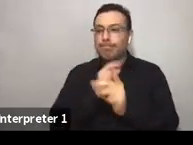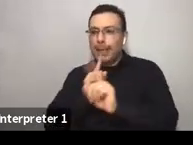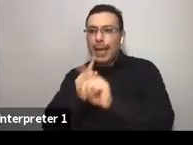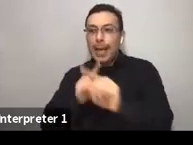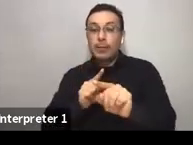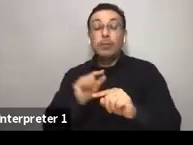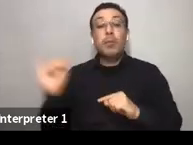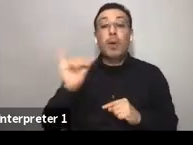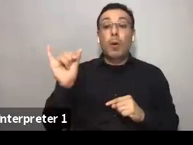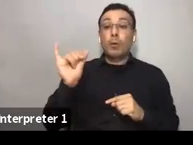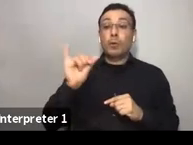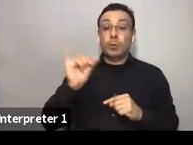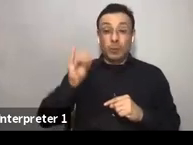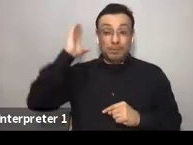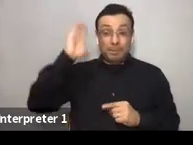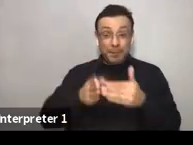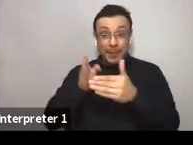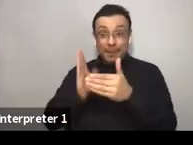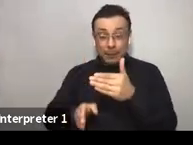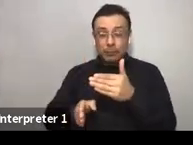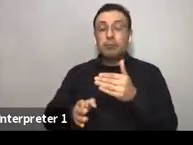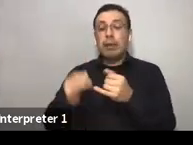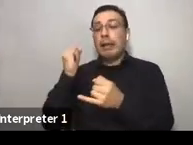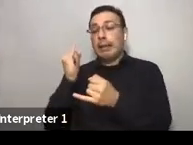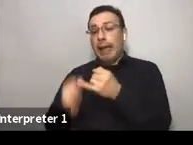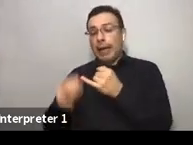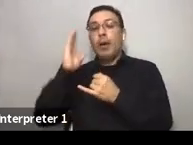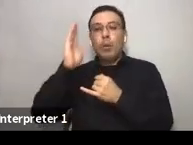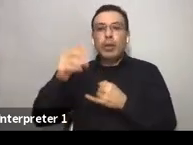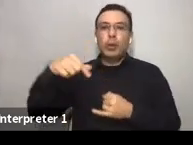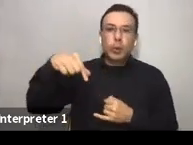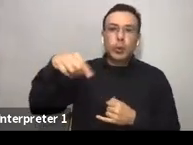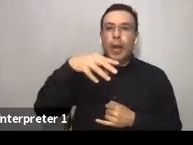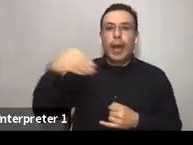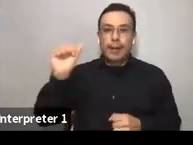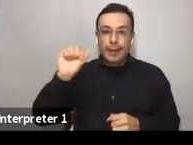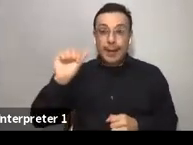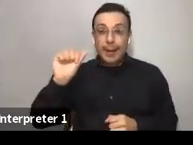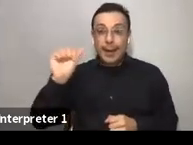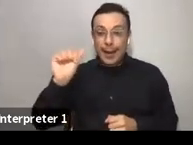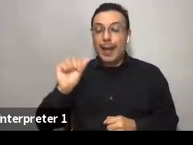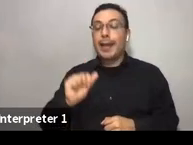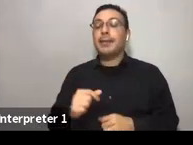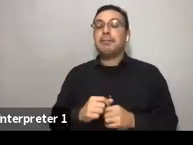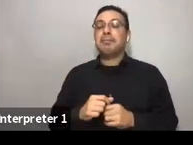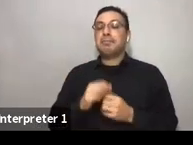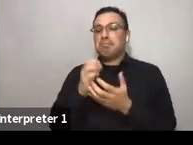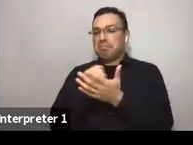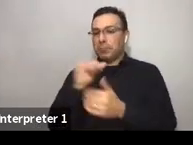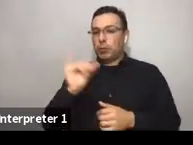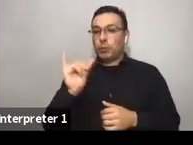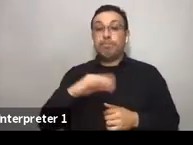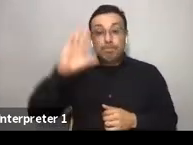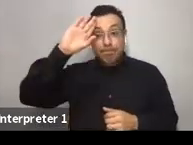some time for a question and answer period later. We are recording today's webinar, and a link